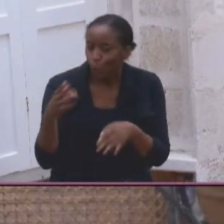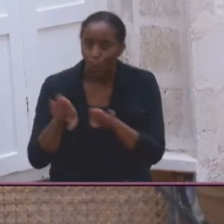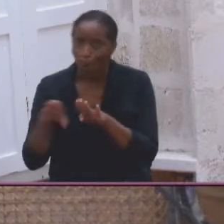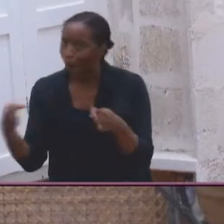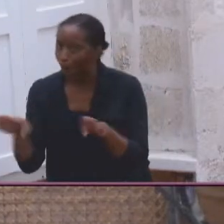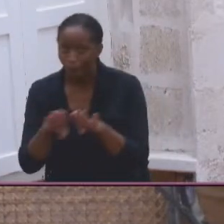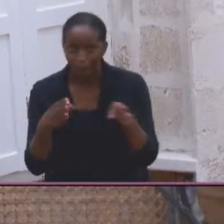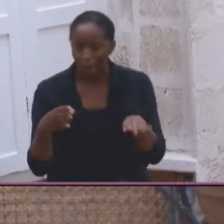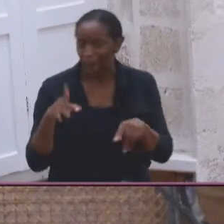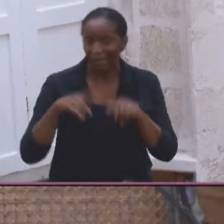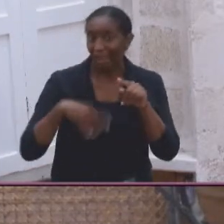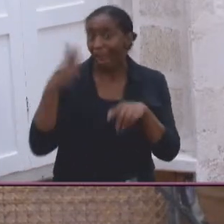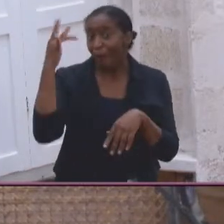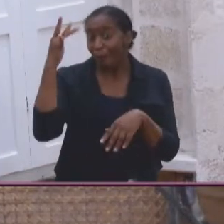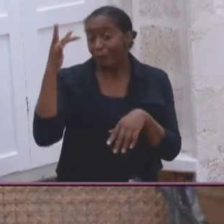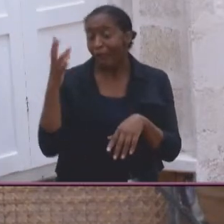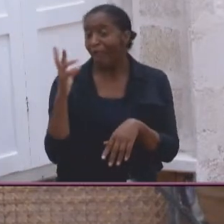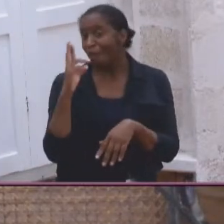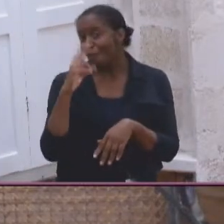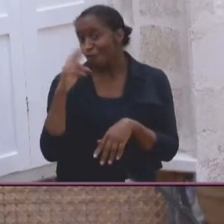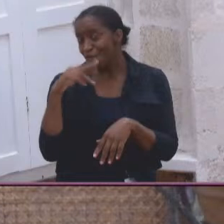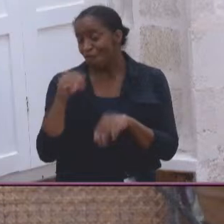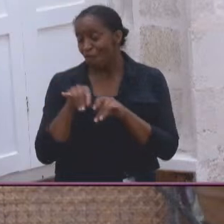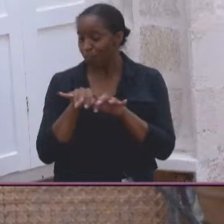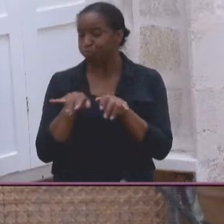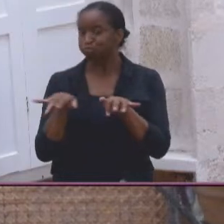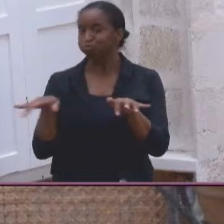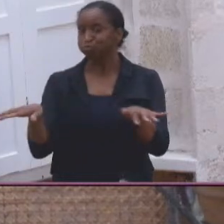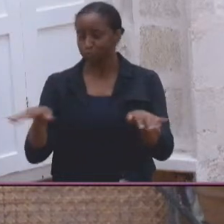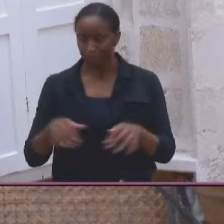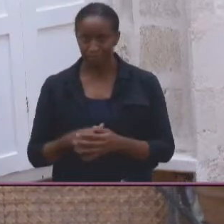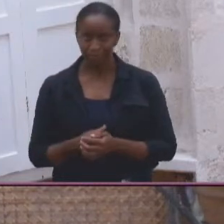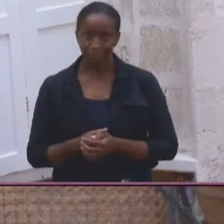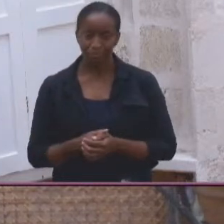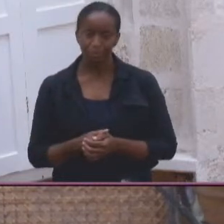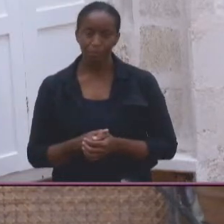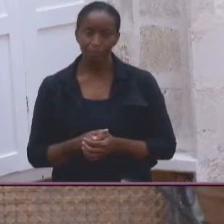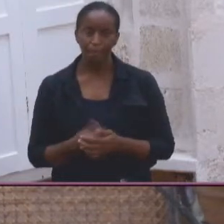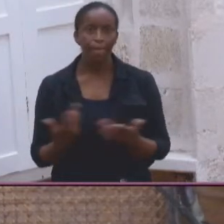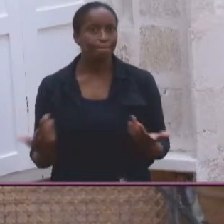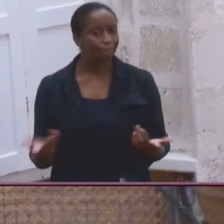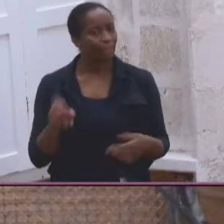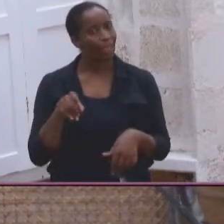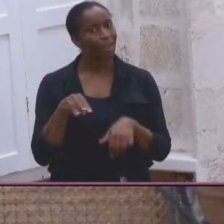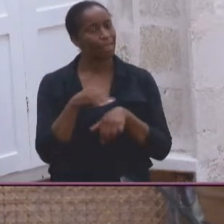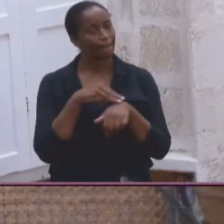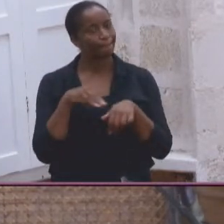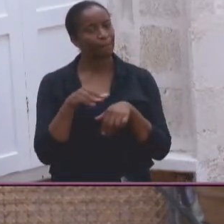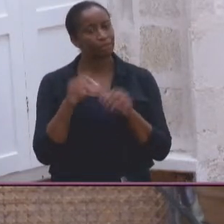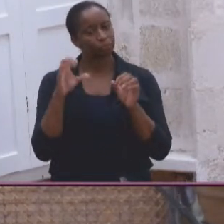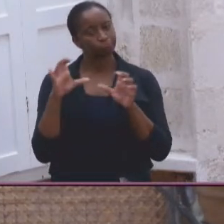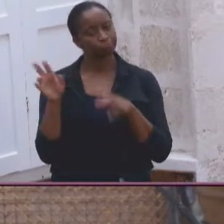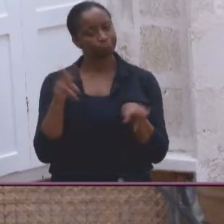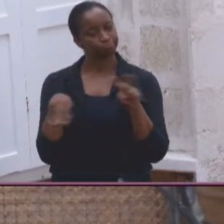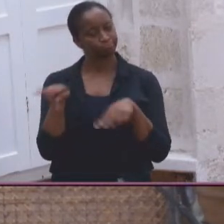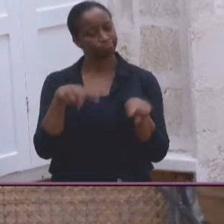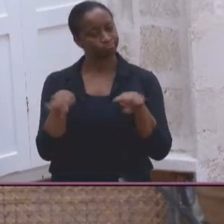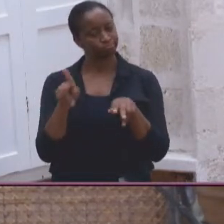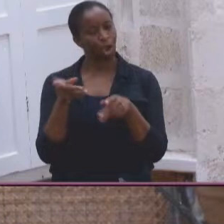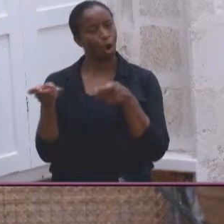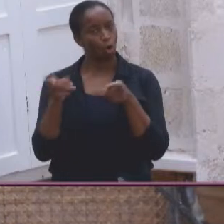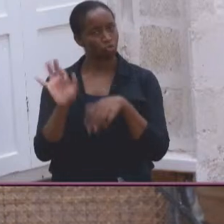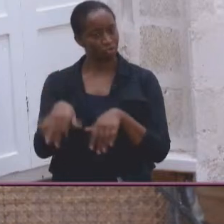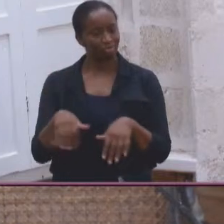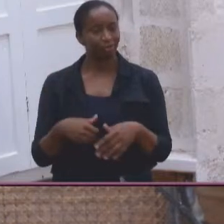the ministry needs to pay close attention to. Because if a school has a problem with